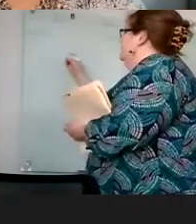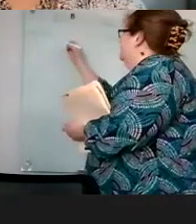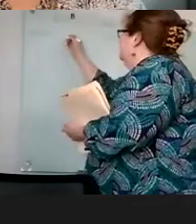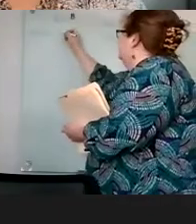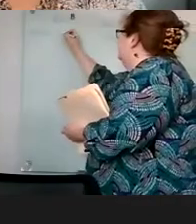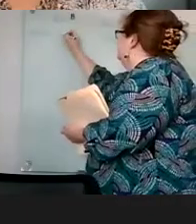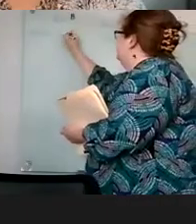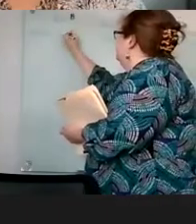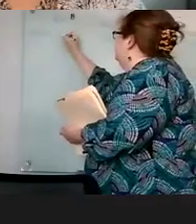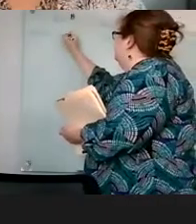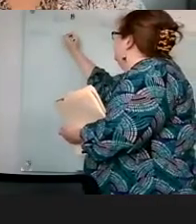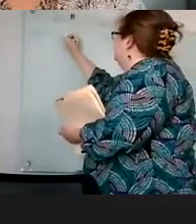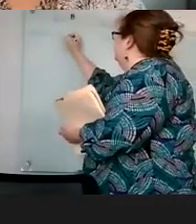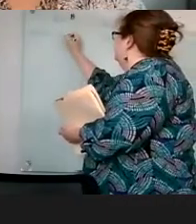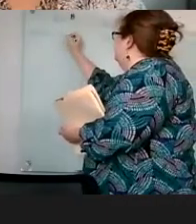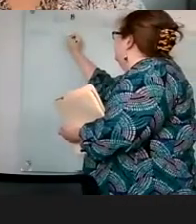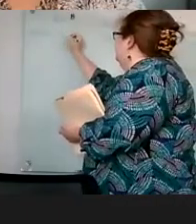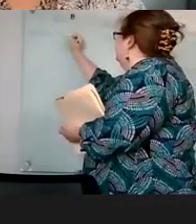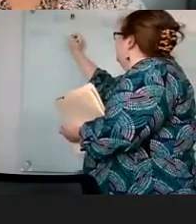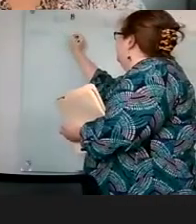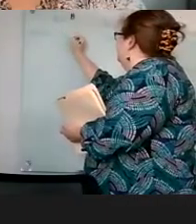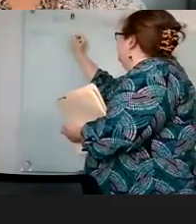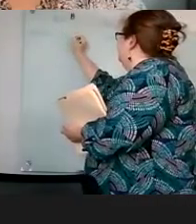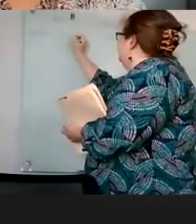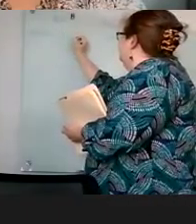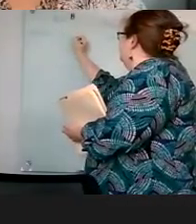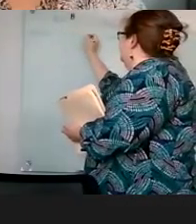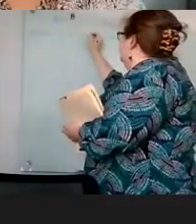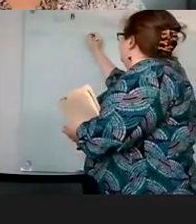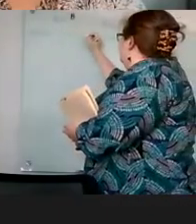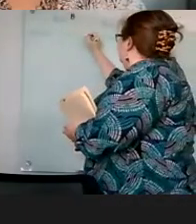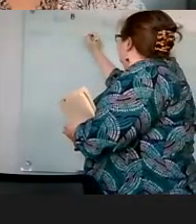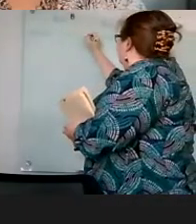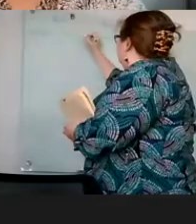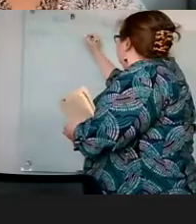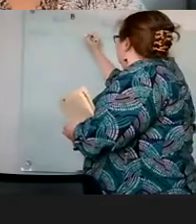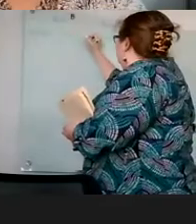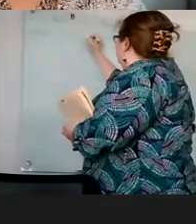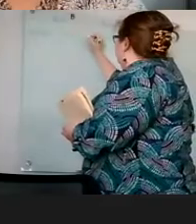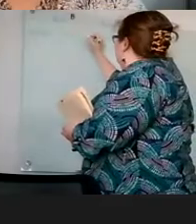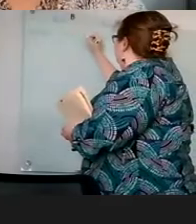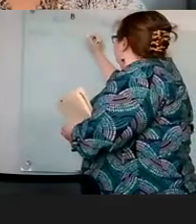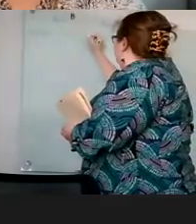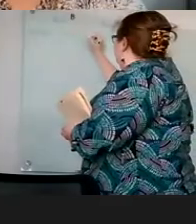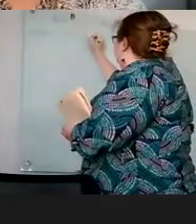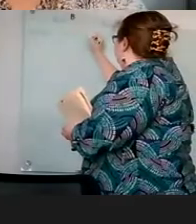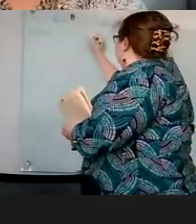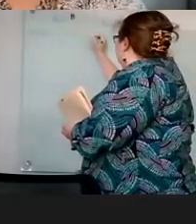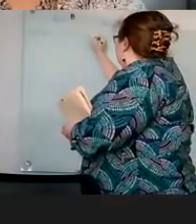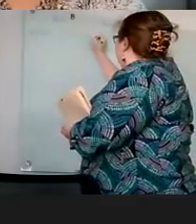options for people with disabilities, period. We're not seeing employment as a oh baby back